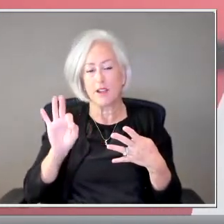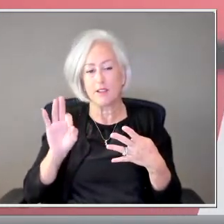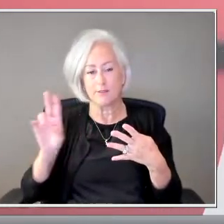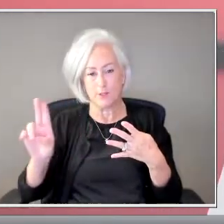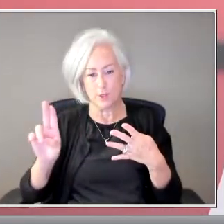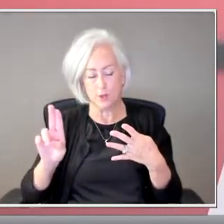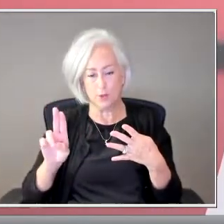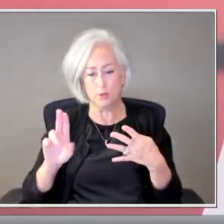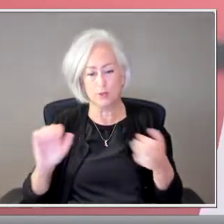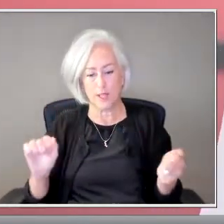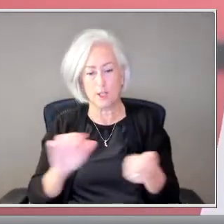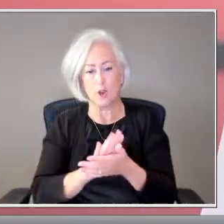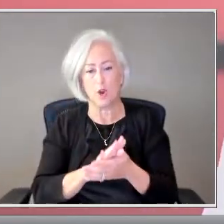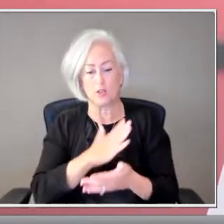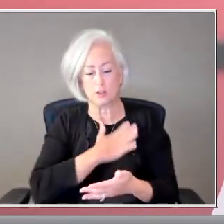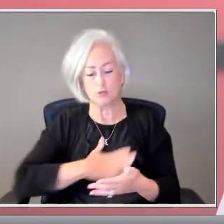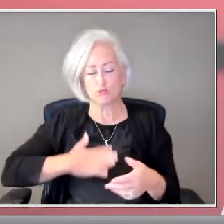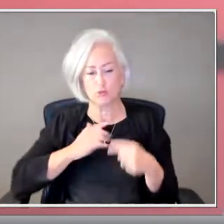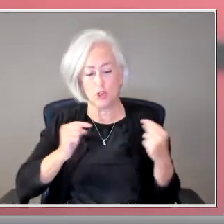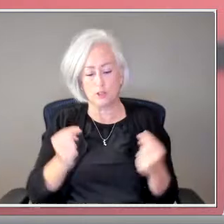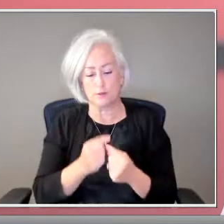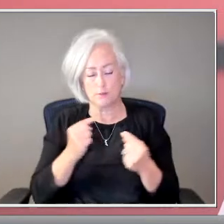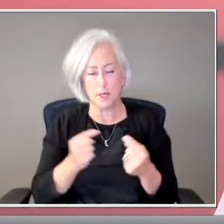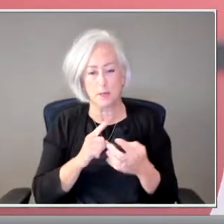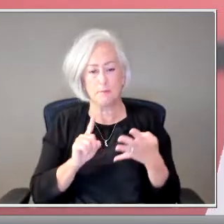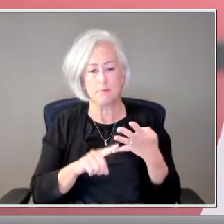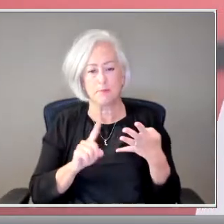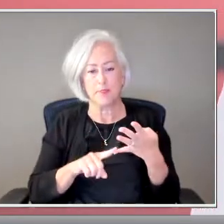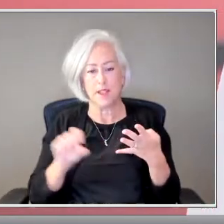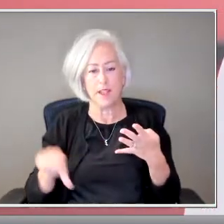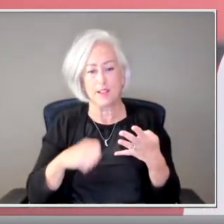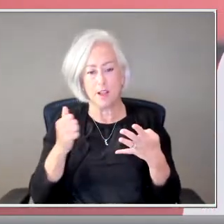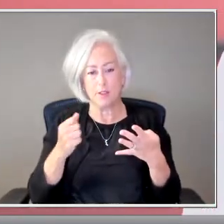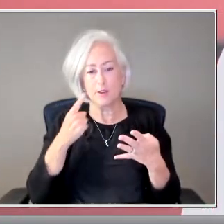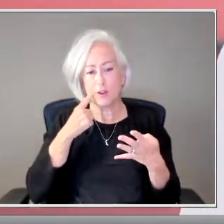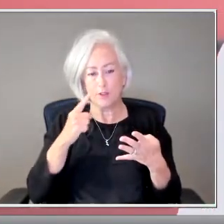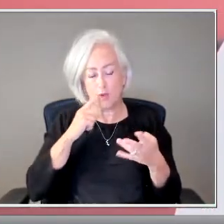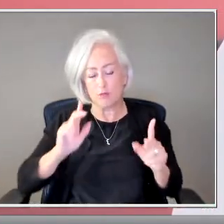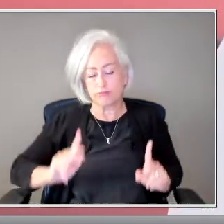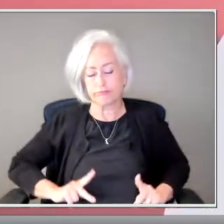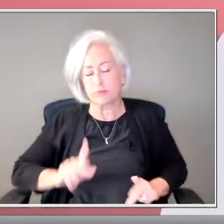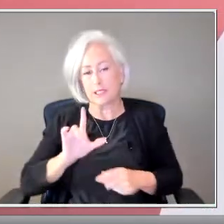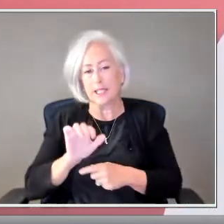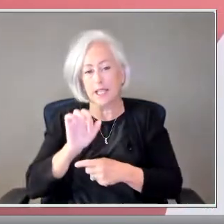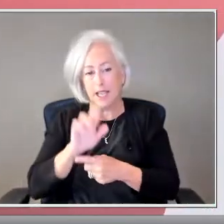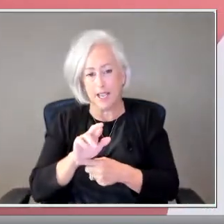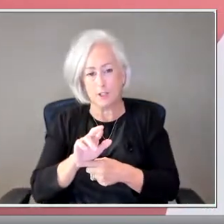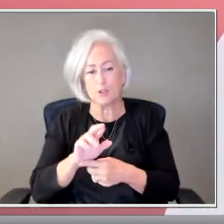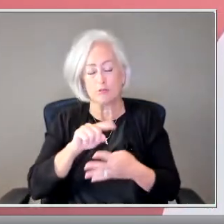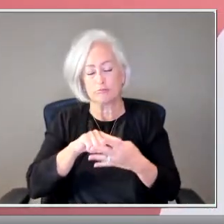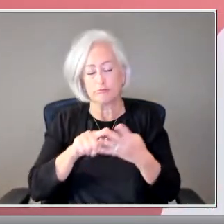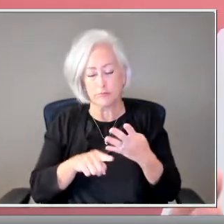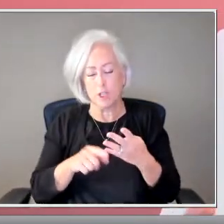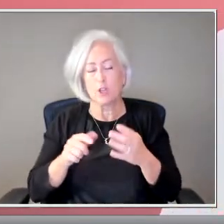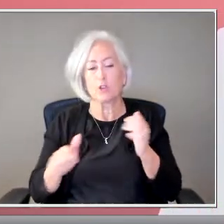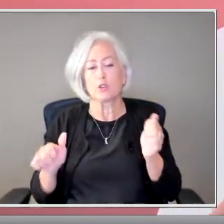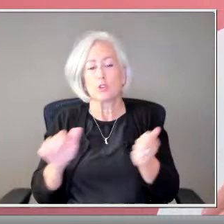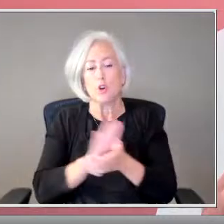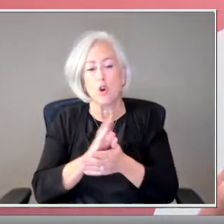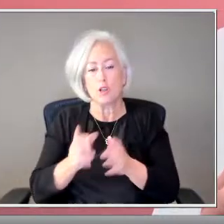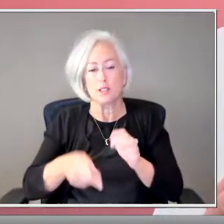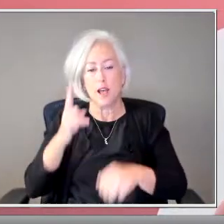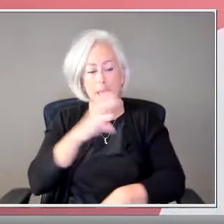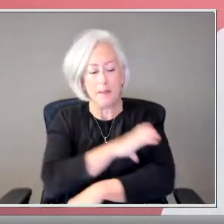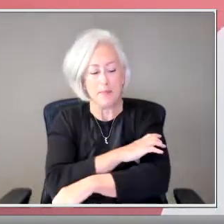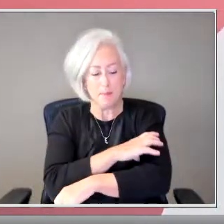pain, and some of the drugs for renal cell cancer, VEGF inhibitors that cause hypertension. That was it. Now, if